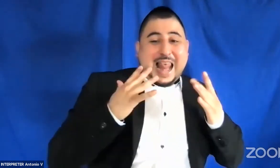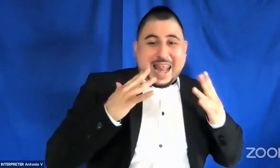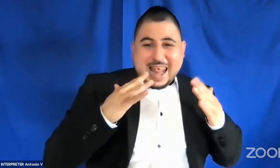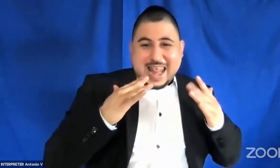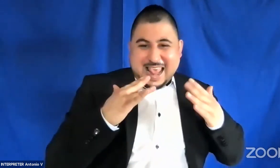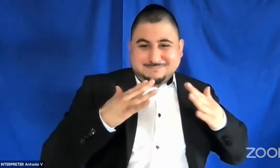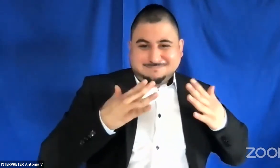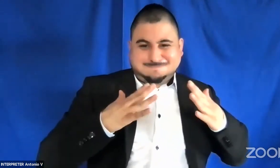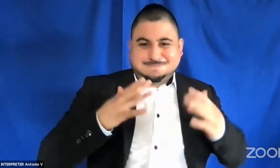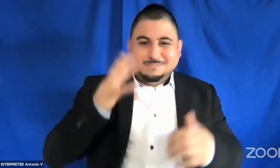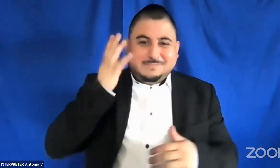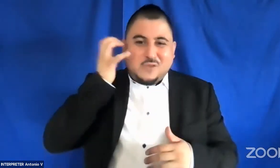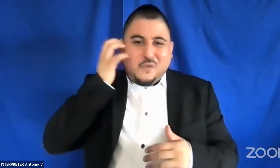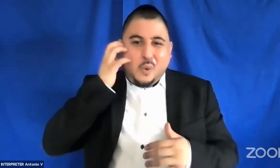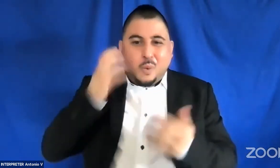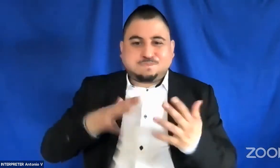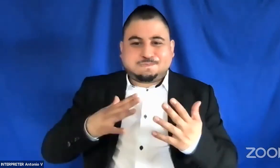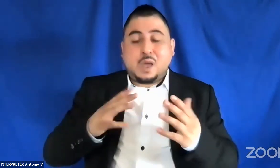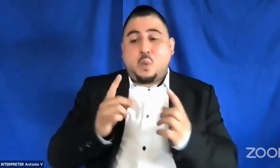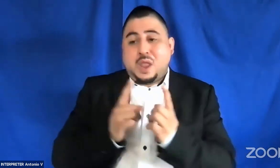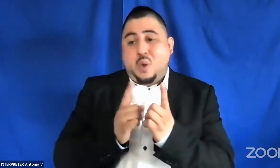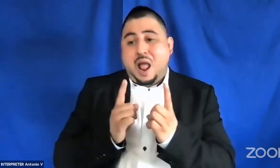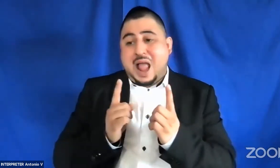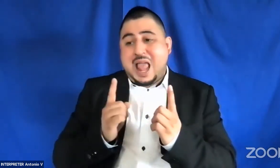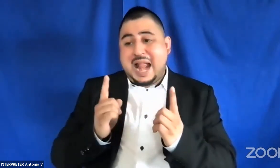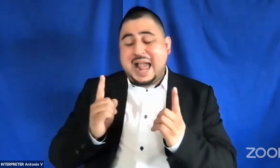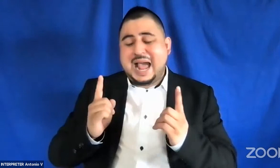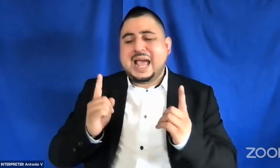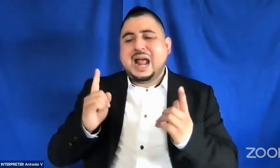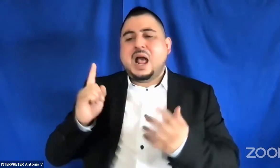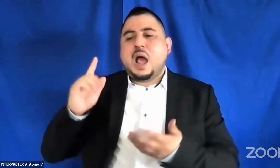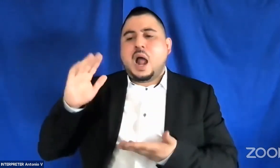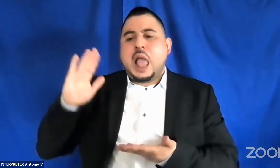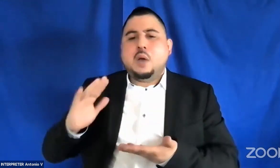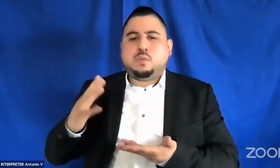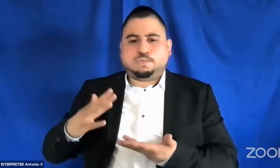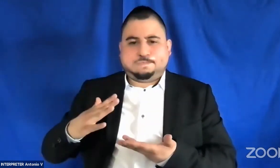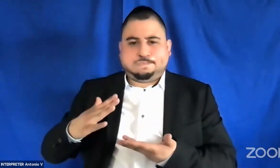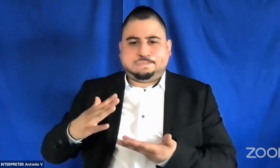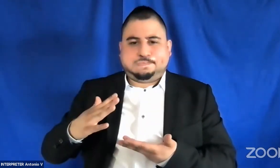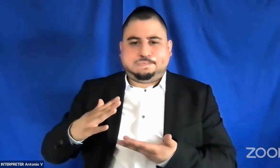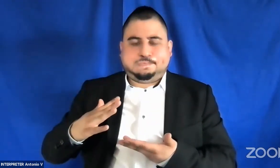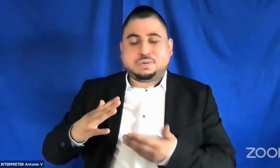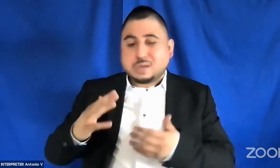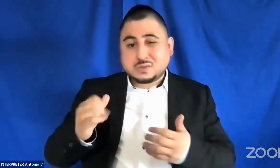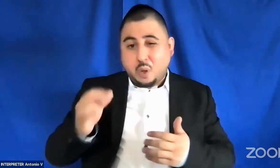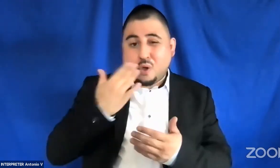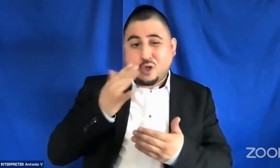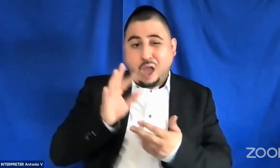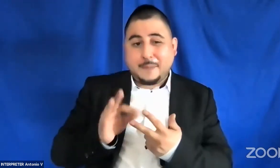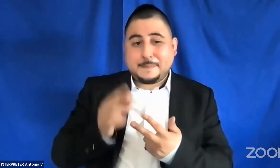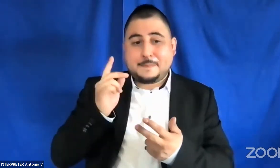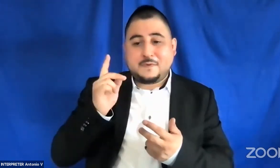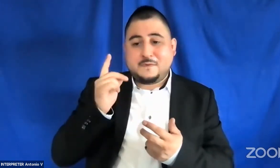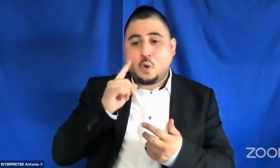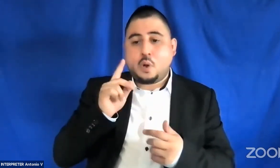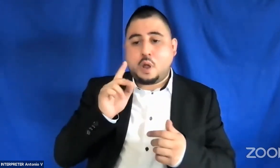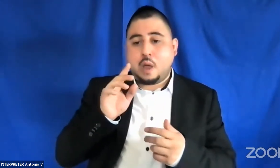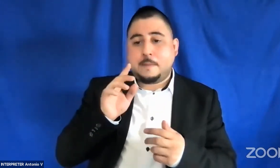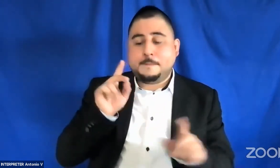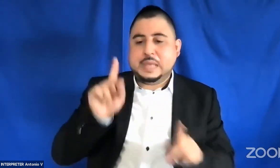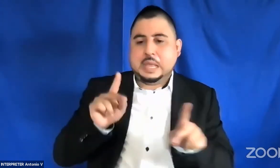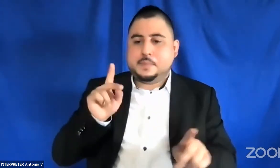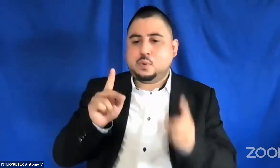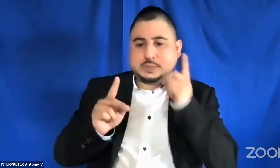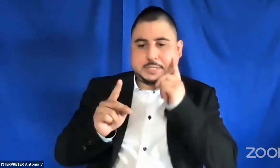move toward the vehicle, and it decreases as you end up moving away from the vehicle. This was also a good option for individuals who were deafblind, because they'd be